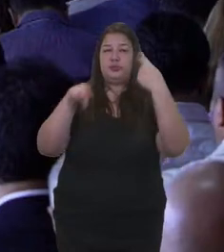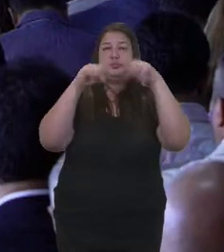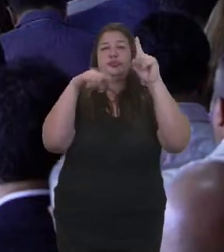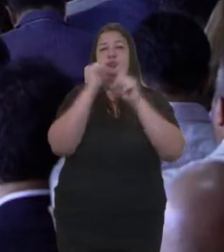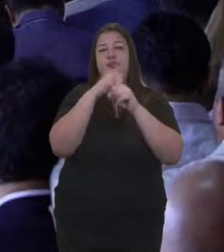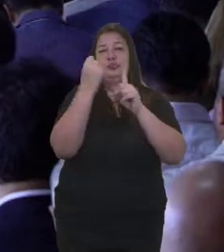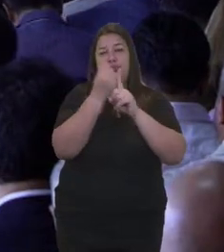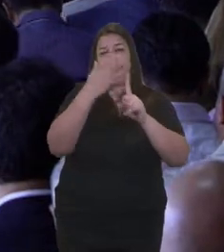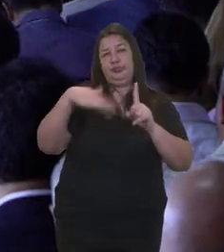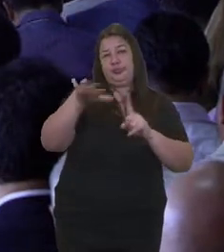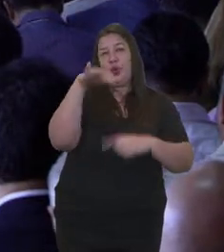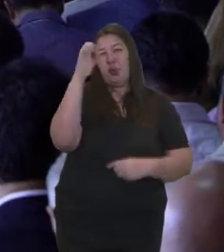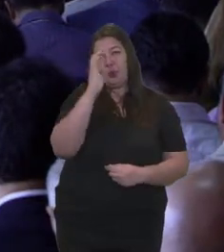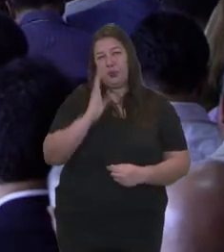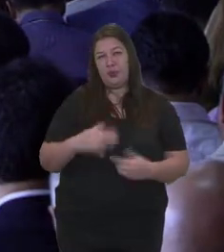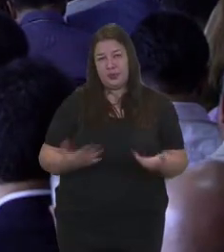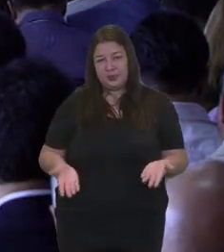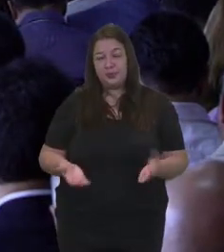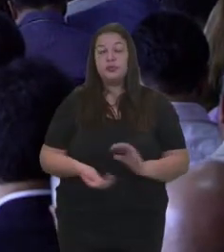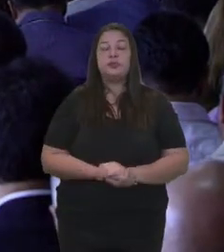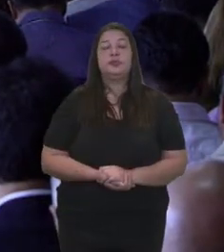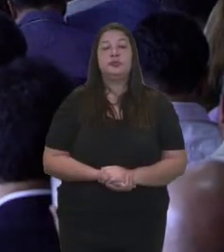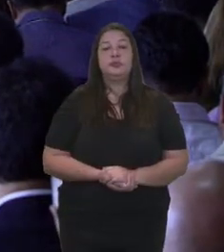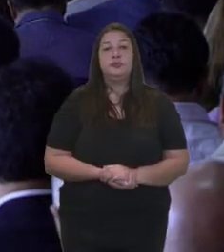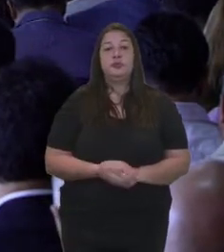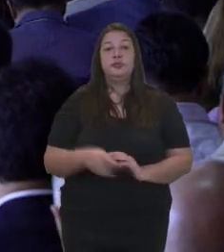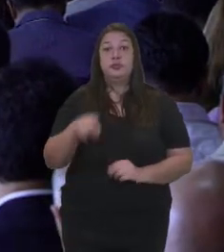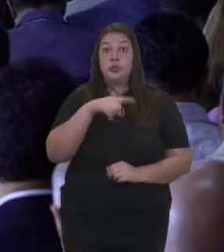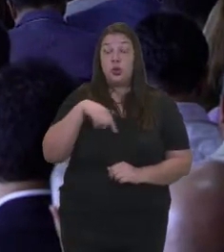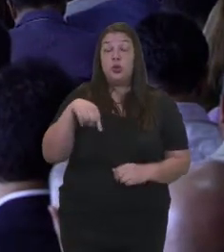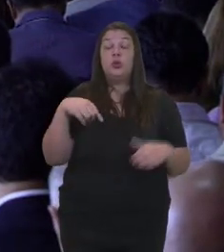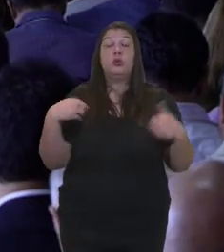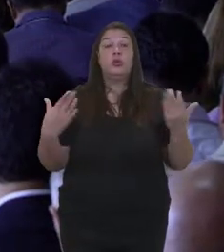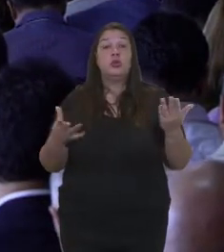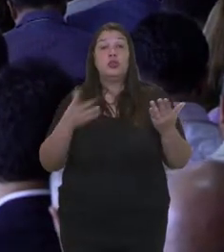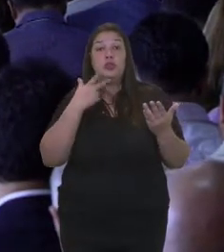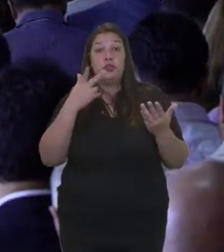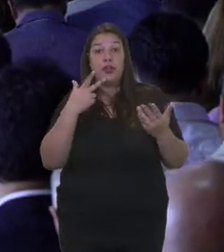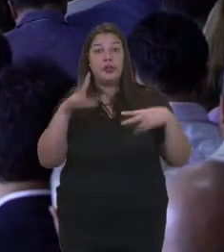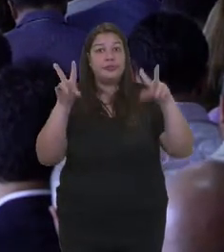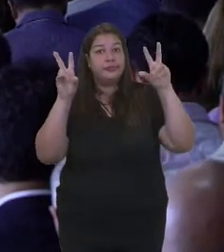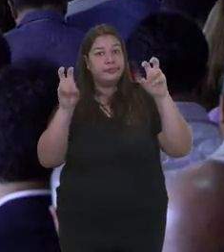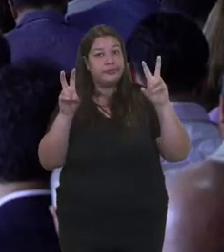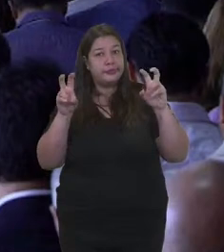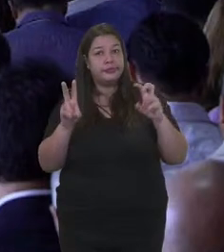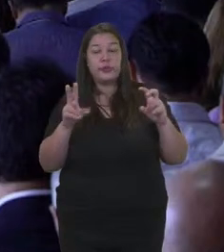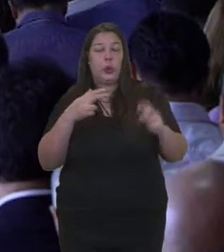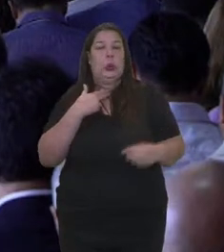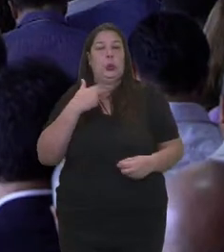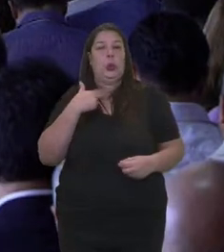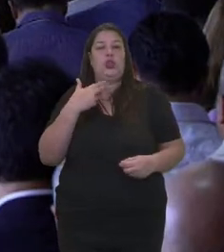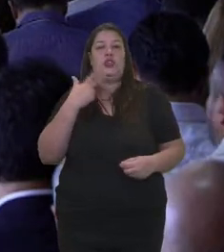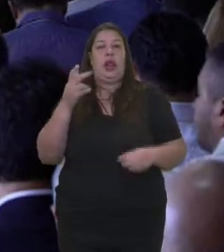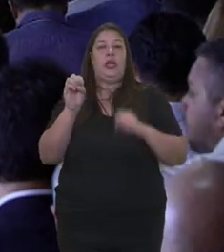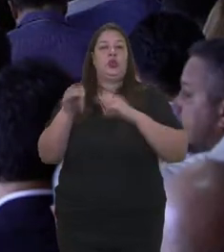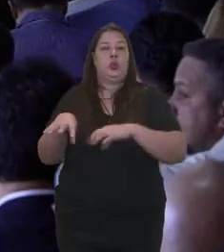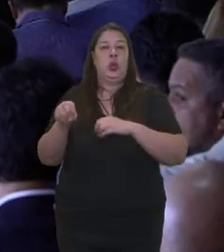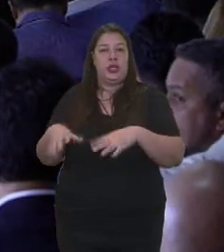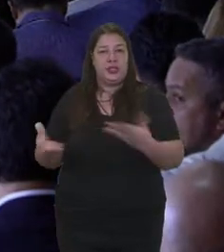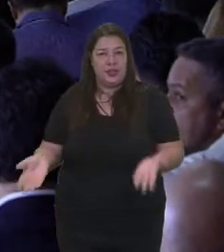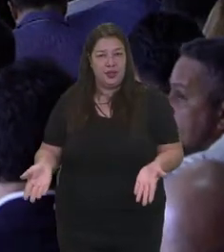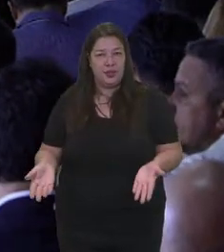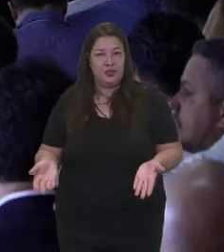the that impacts the economic, social, cultural life of a country. And we talk about this. We cannot avoid talking